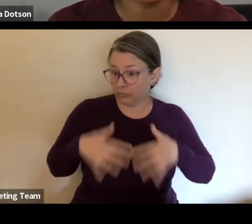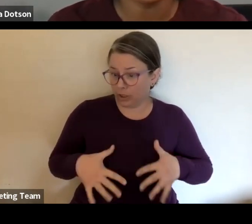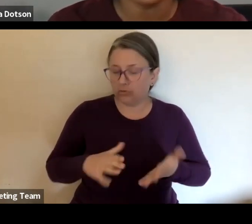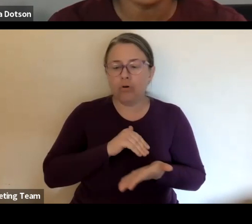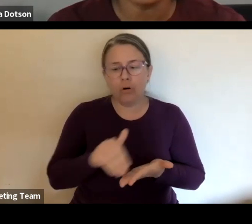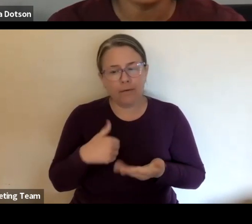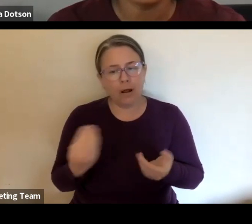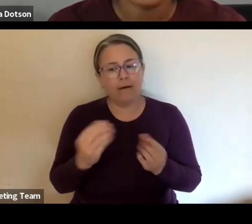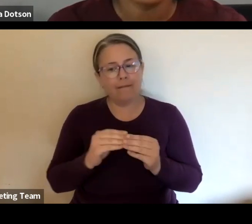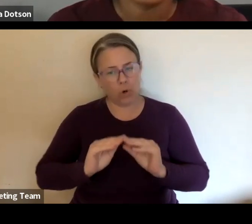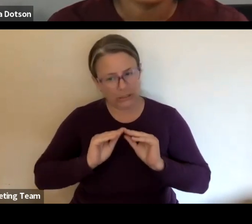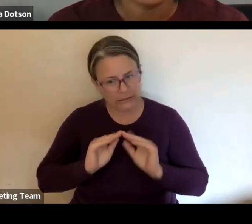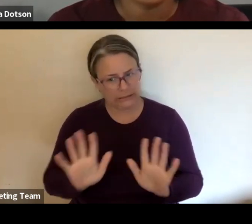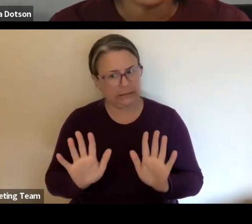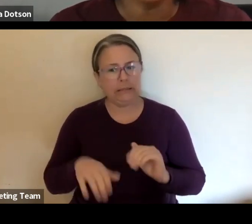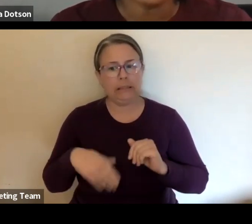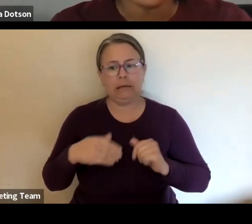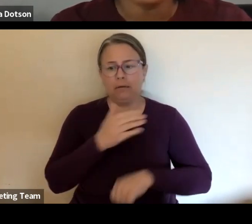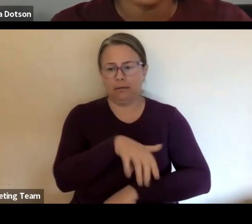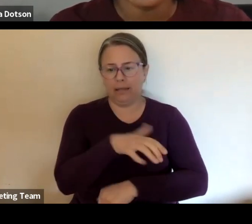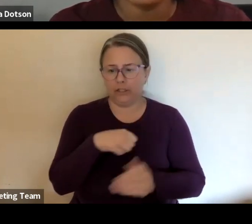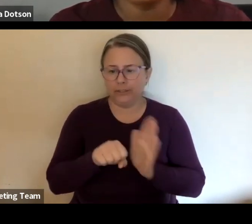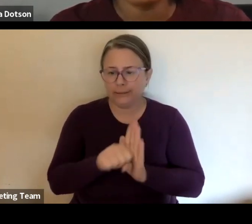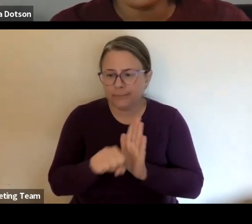dysfunction, more psychomotor slowing.